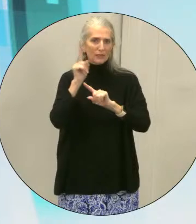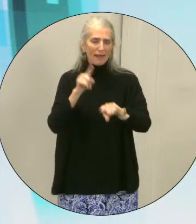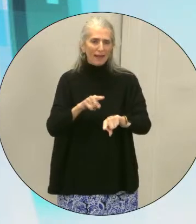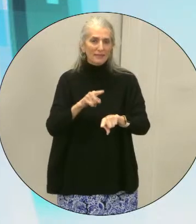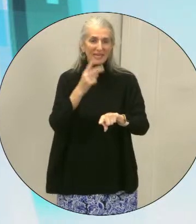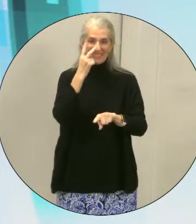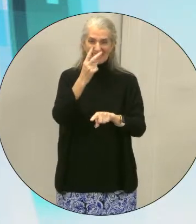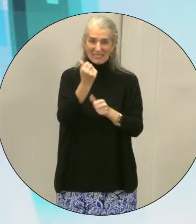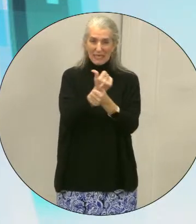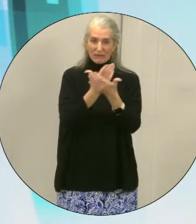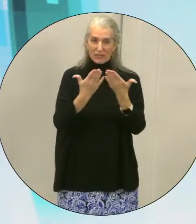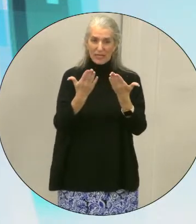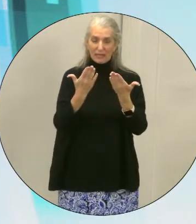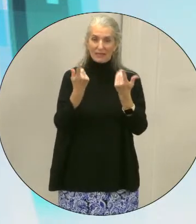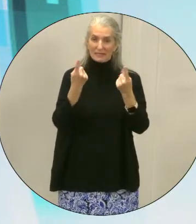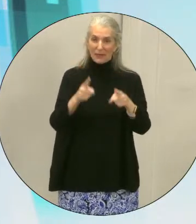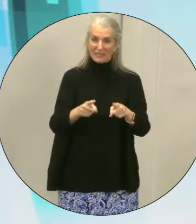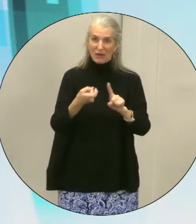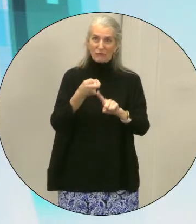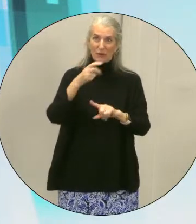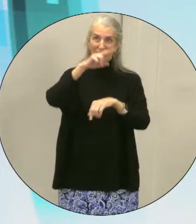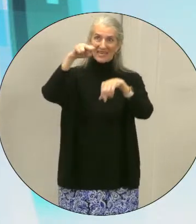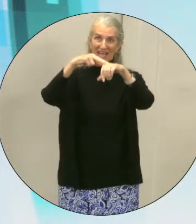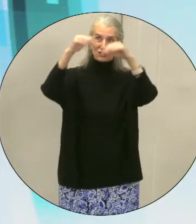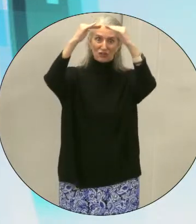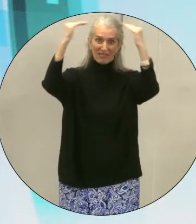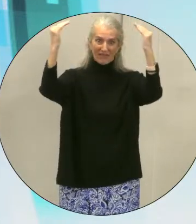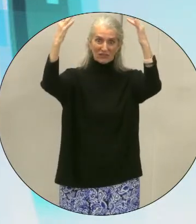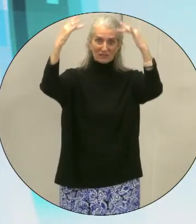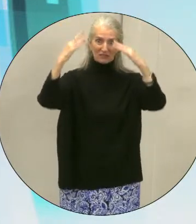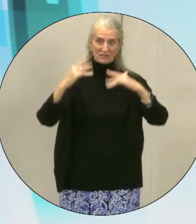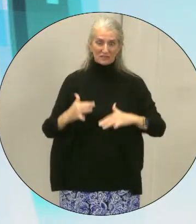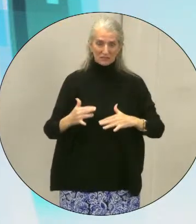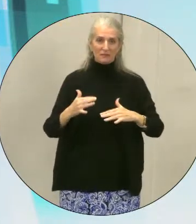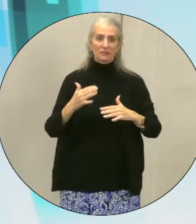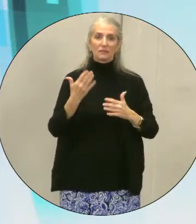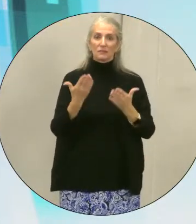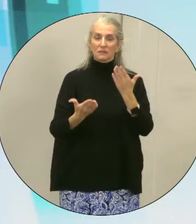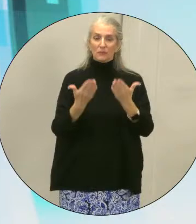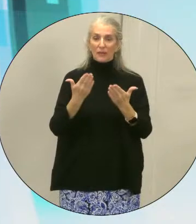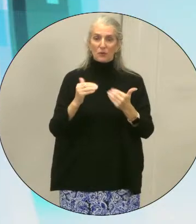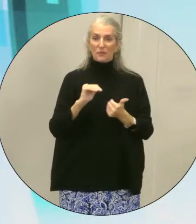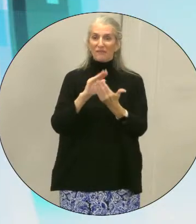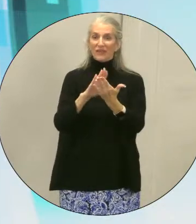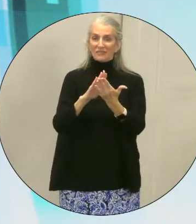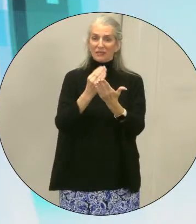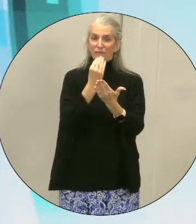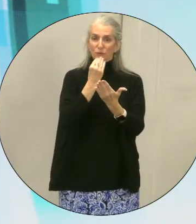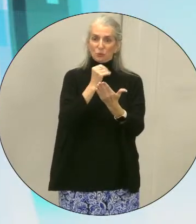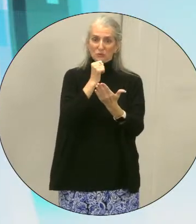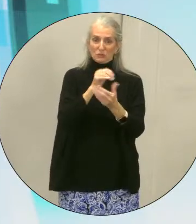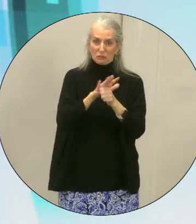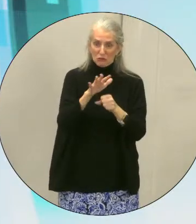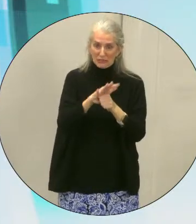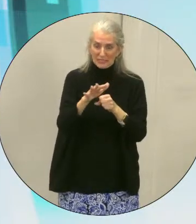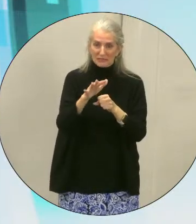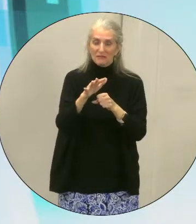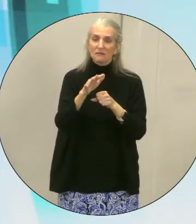coming down from the national level to, is my community going to be facing food insecurities? Are we going to